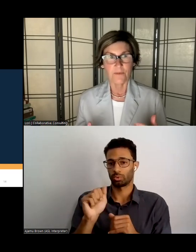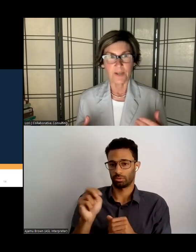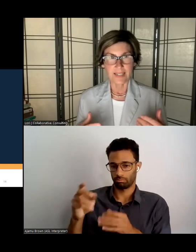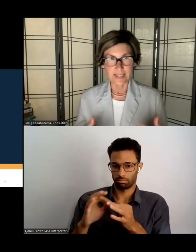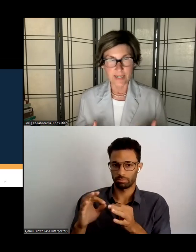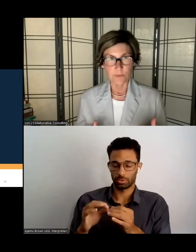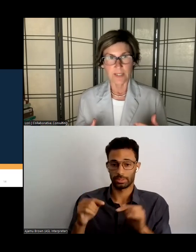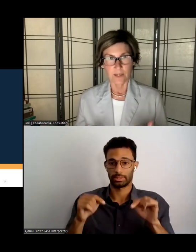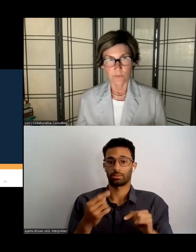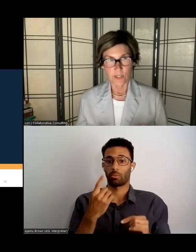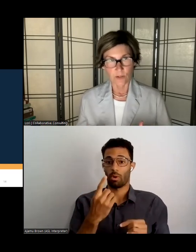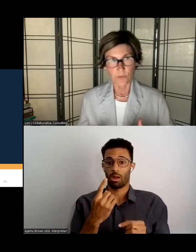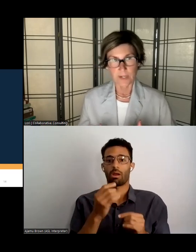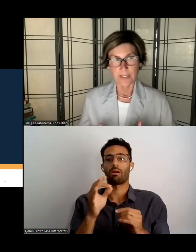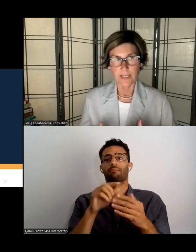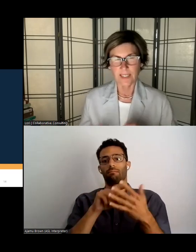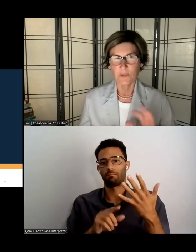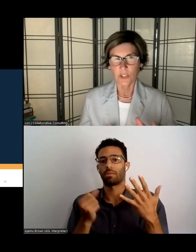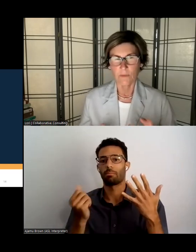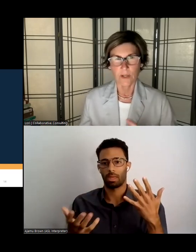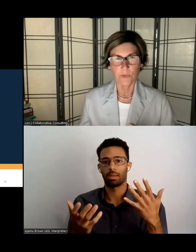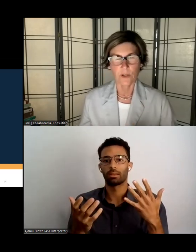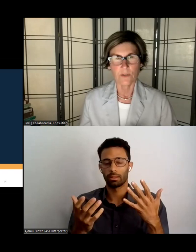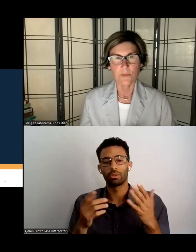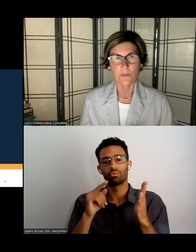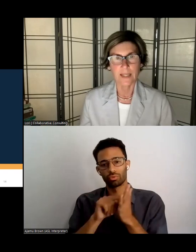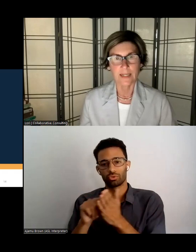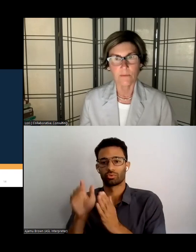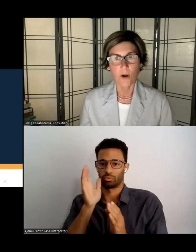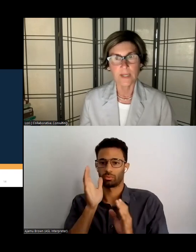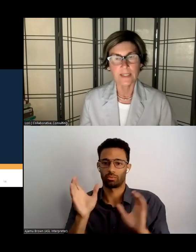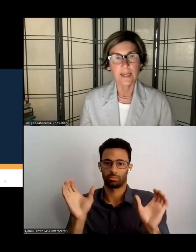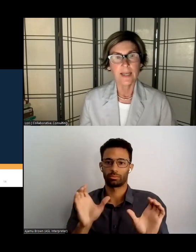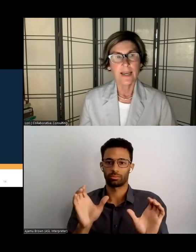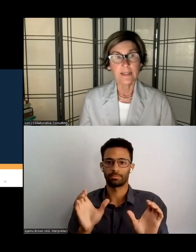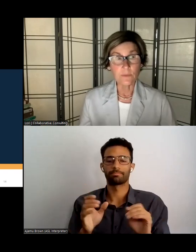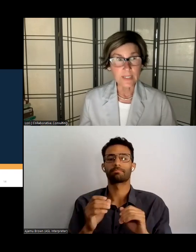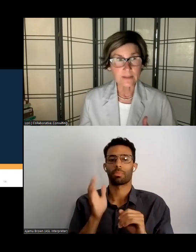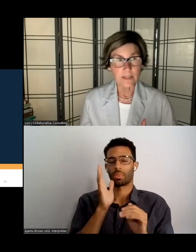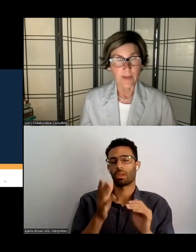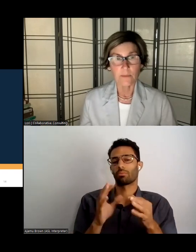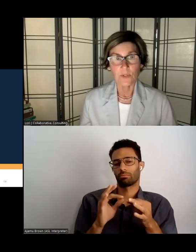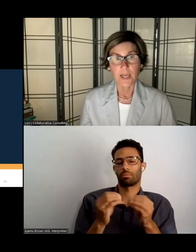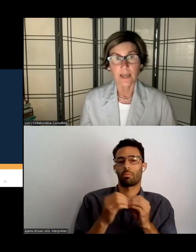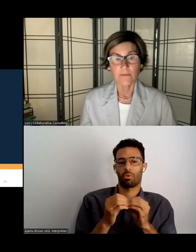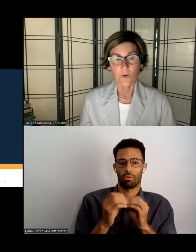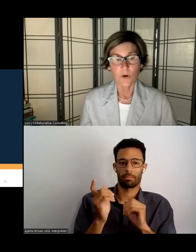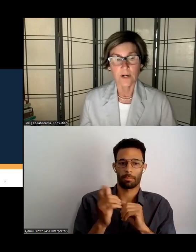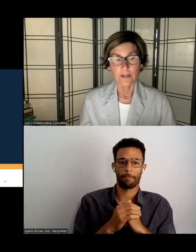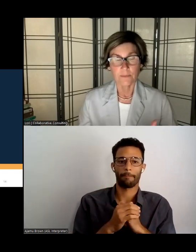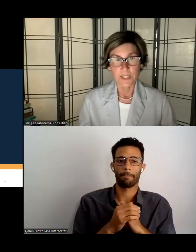rounds of engagement and research we're conducting, which I'll spotlight in a moment. And then we're going to leave ample